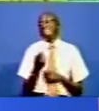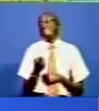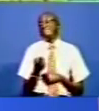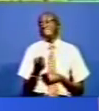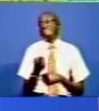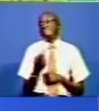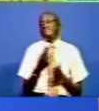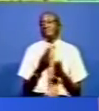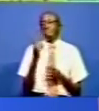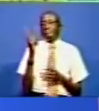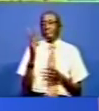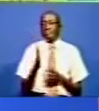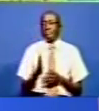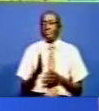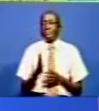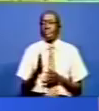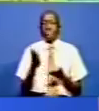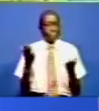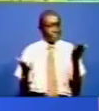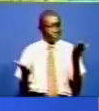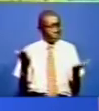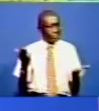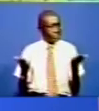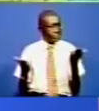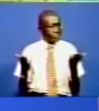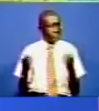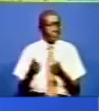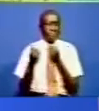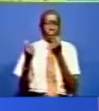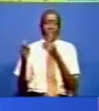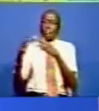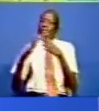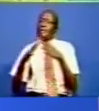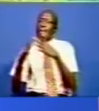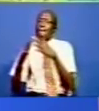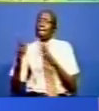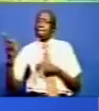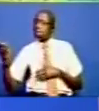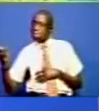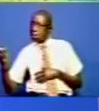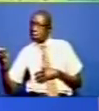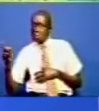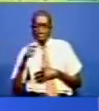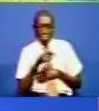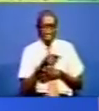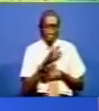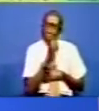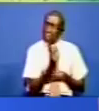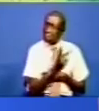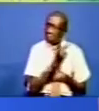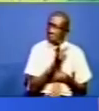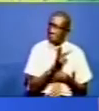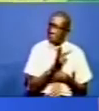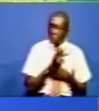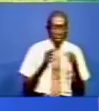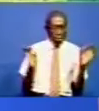And indeed, Kenyans could not help comparing what happened in the United States and in Kenya,